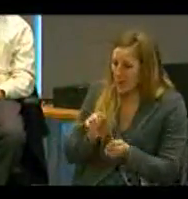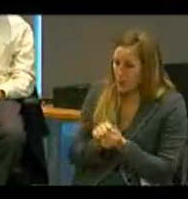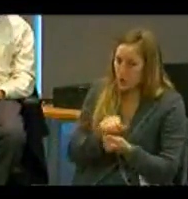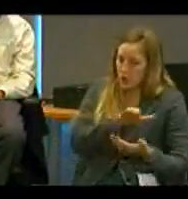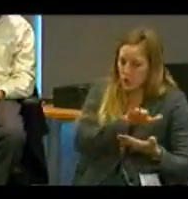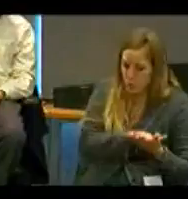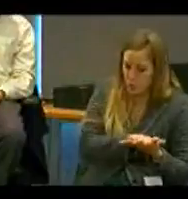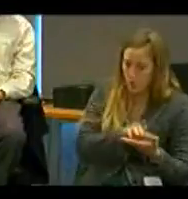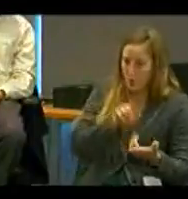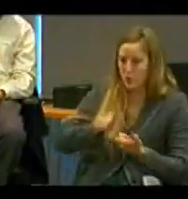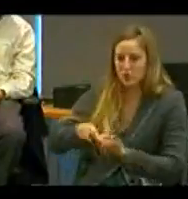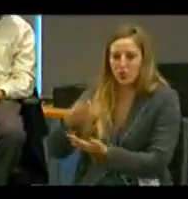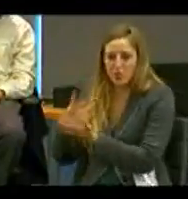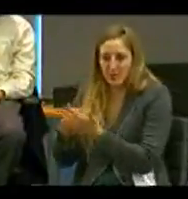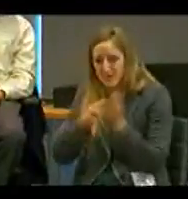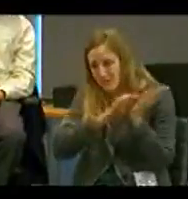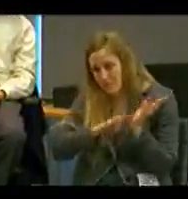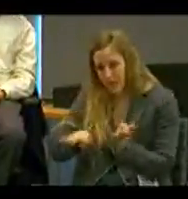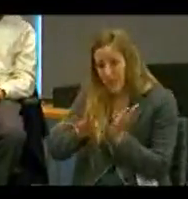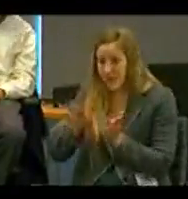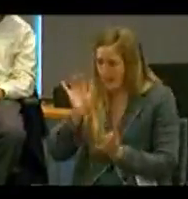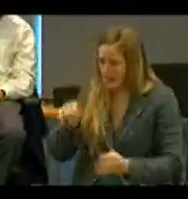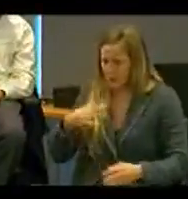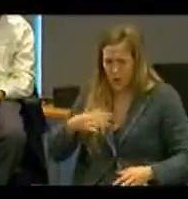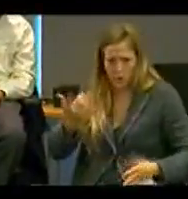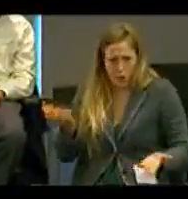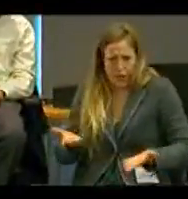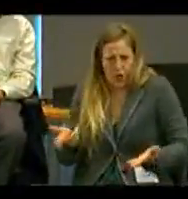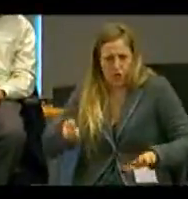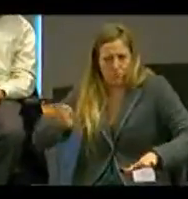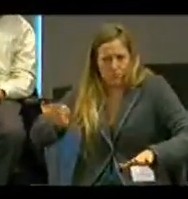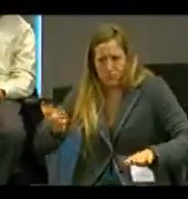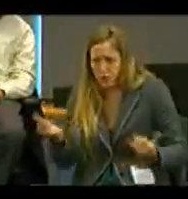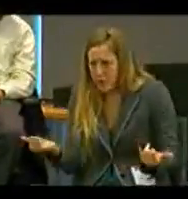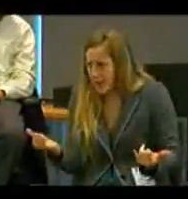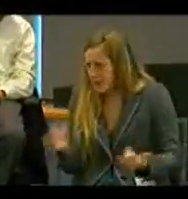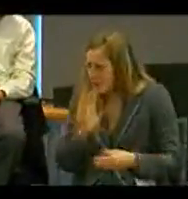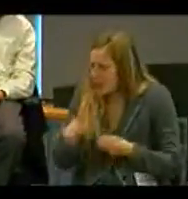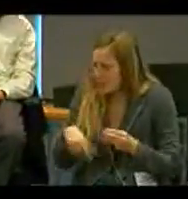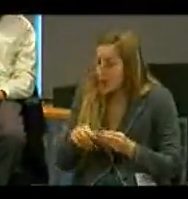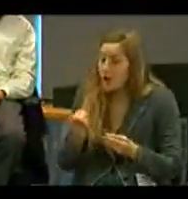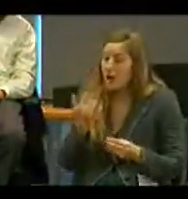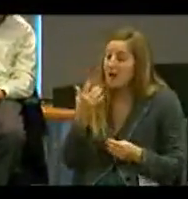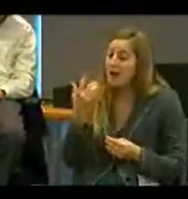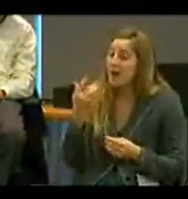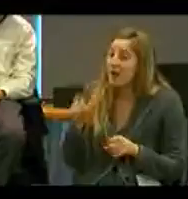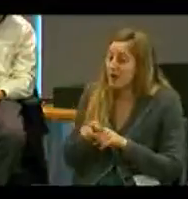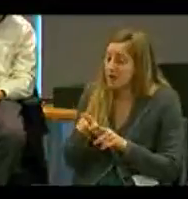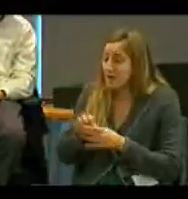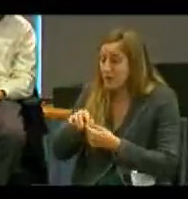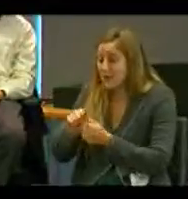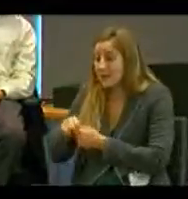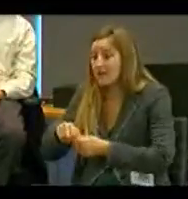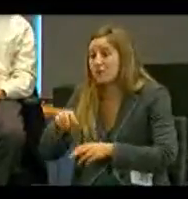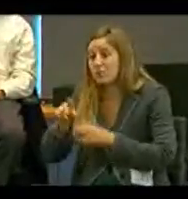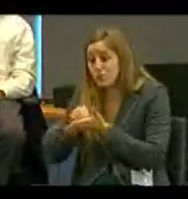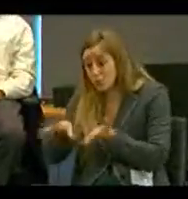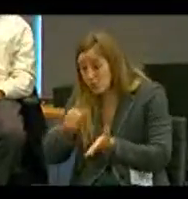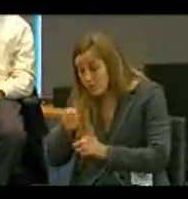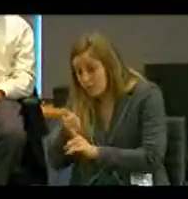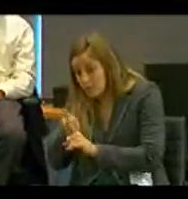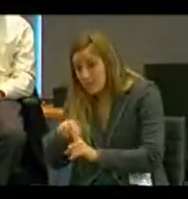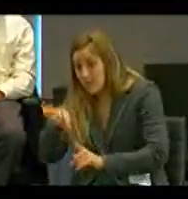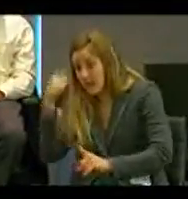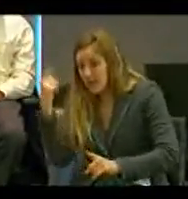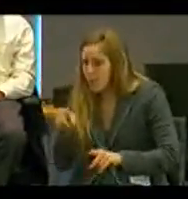hearing is on. So we find that to be the case for children who are African American, but we don't find it in regards to, again, to disability or the interaction between the